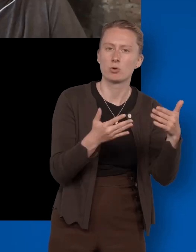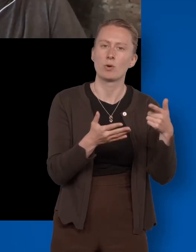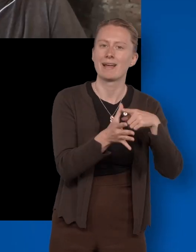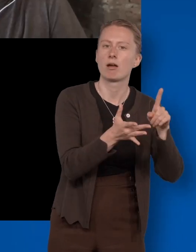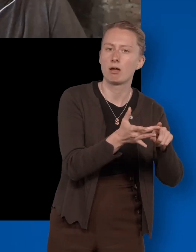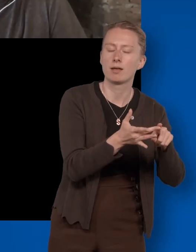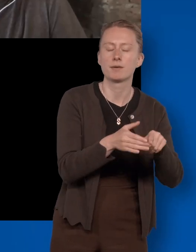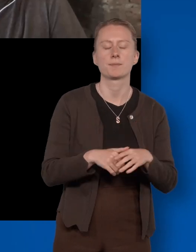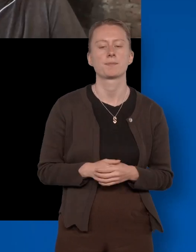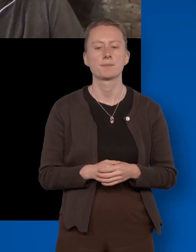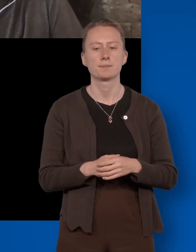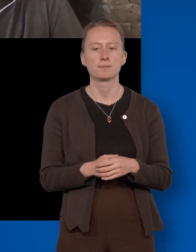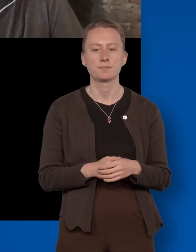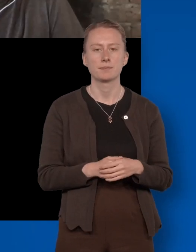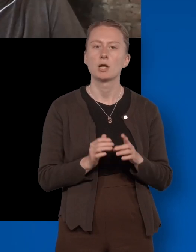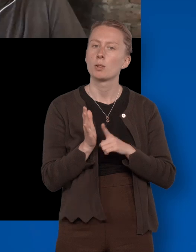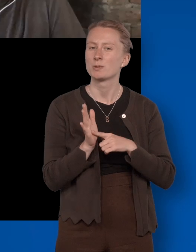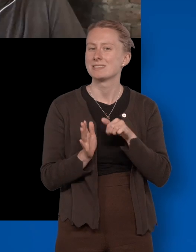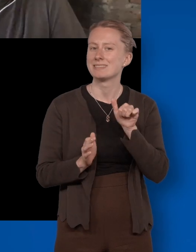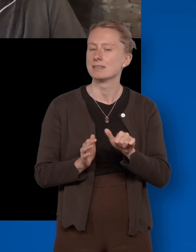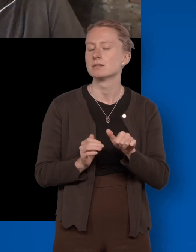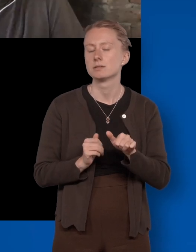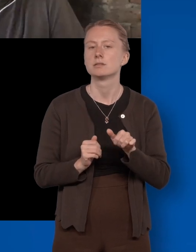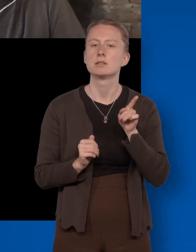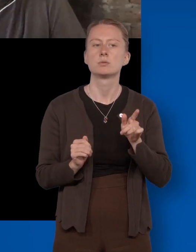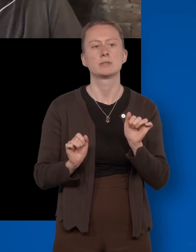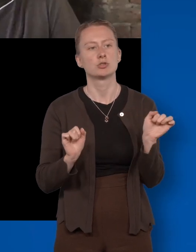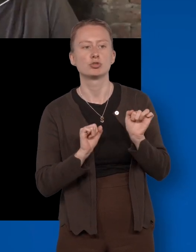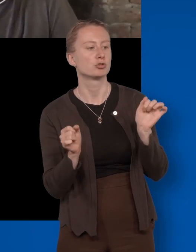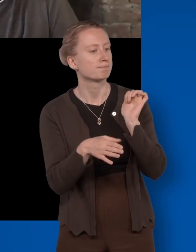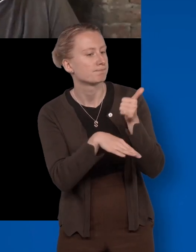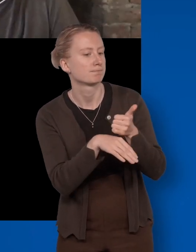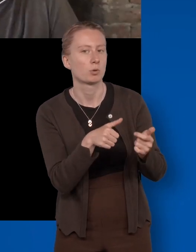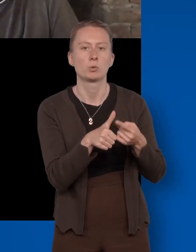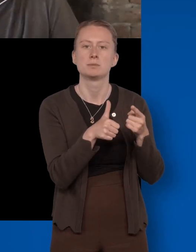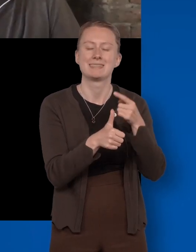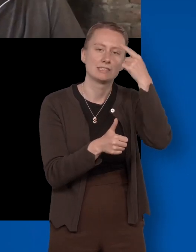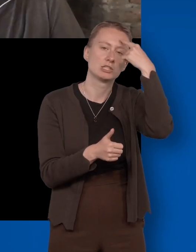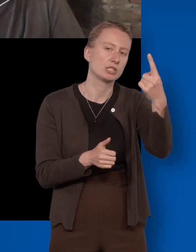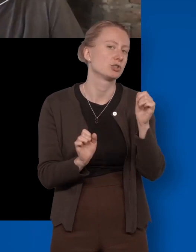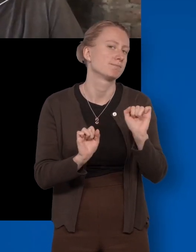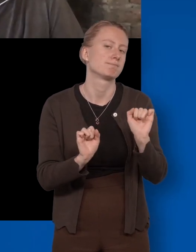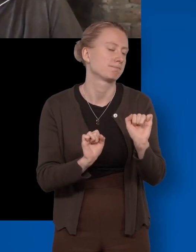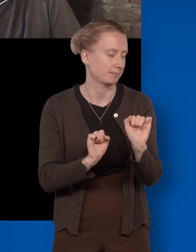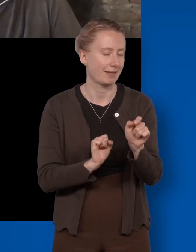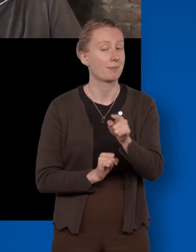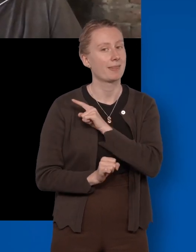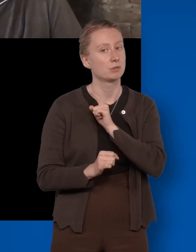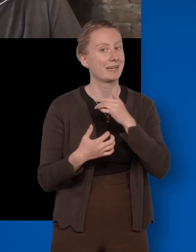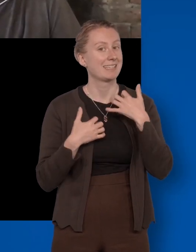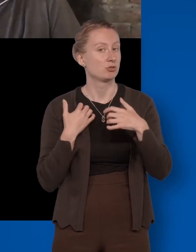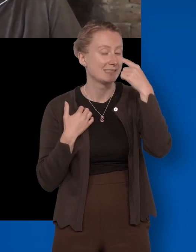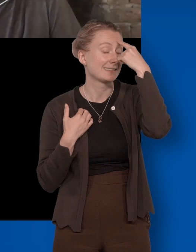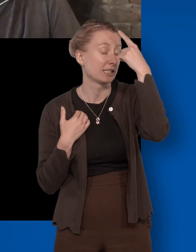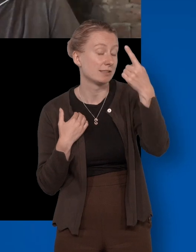I mean, in this case, yes. We haven't implemented any sort of automatic suggestions of that kind, but that's why it's an